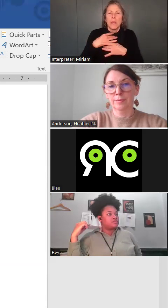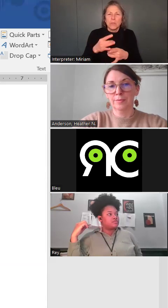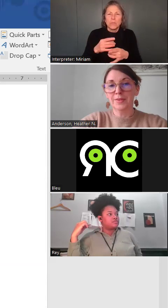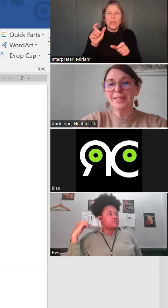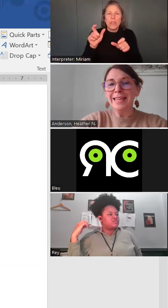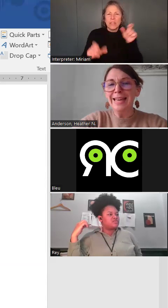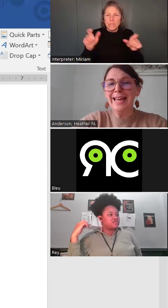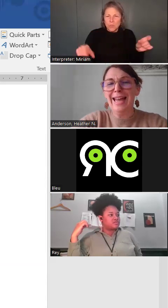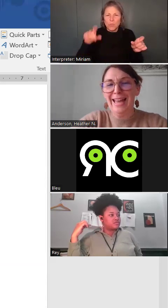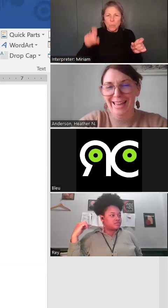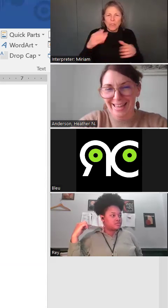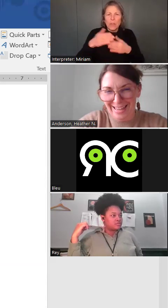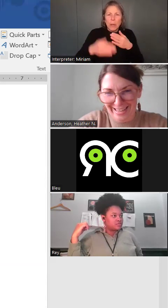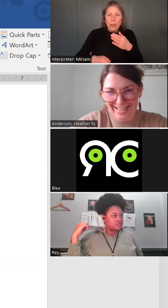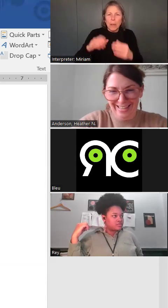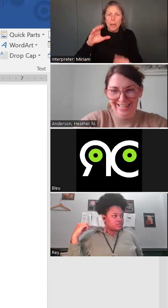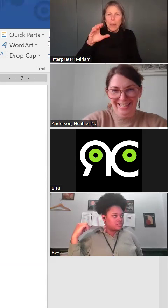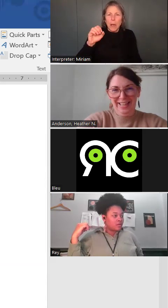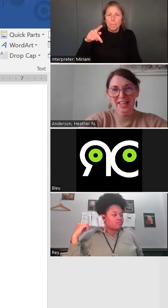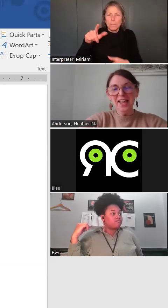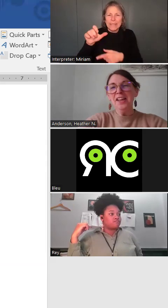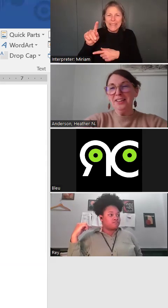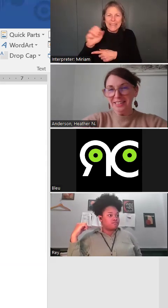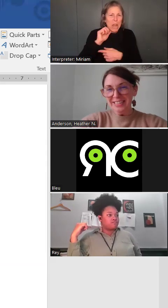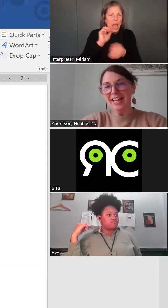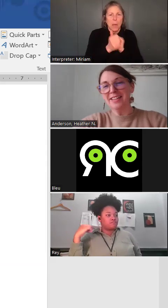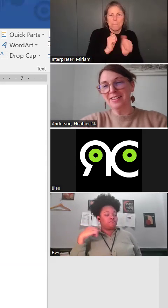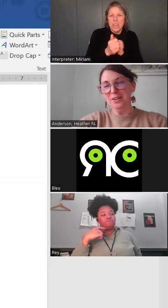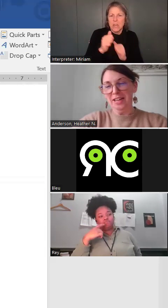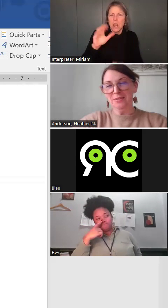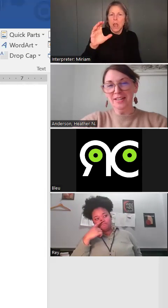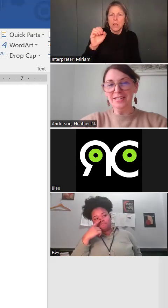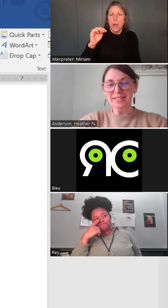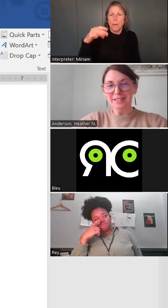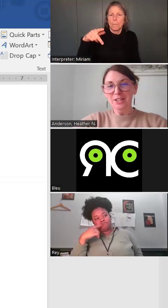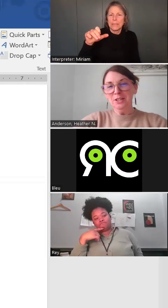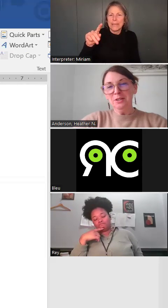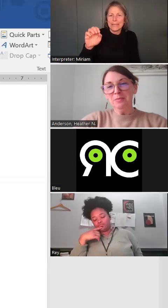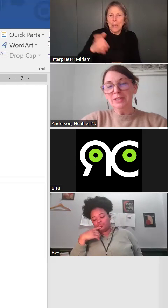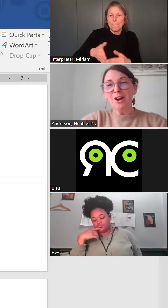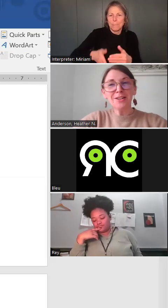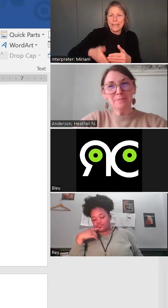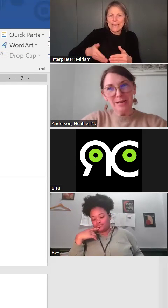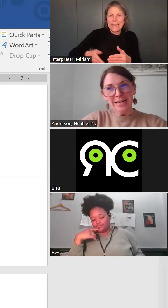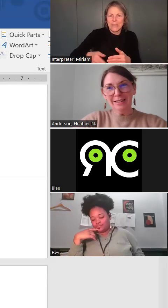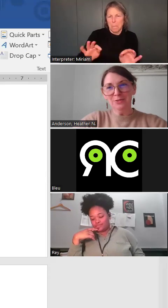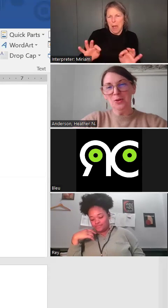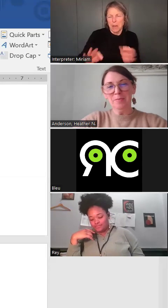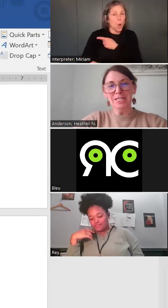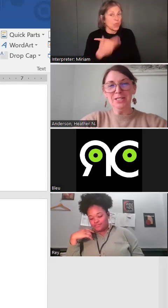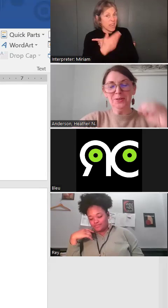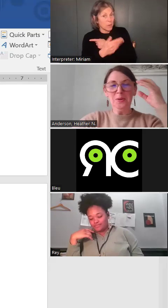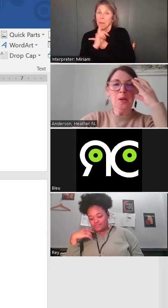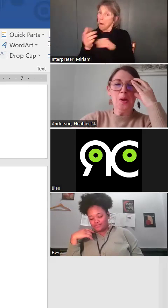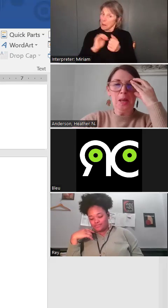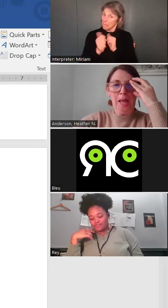individuals must complete this form. It says compete. Really minor. Yes. Okay, great. They are competing the